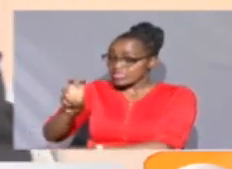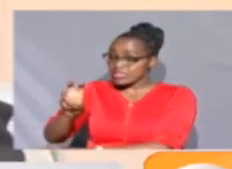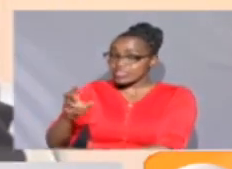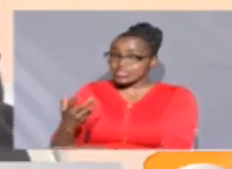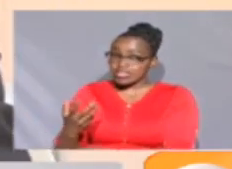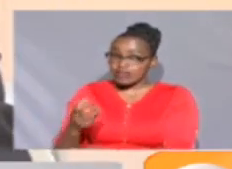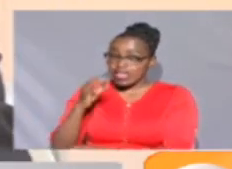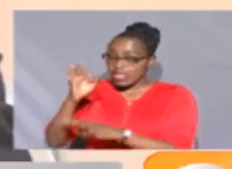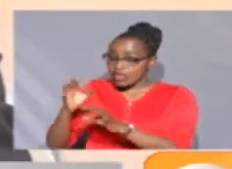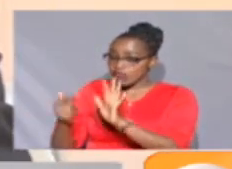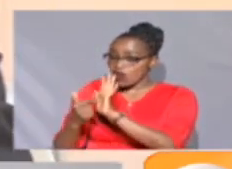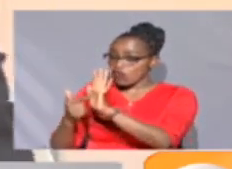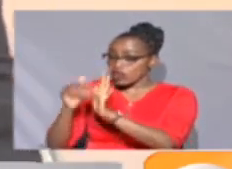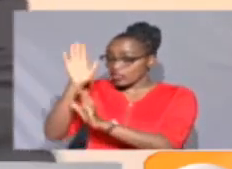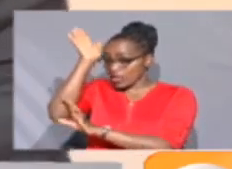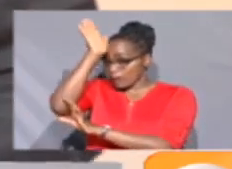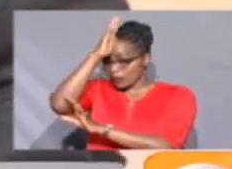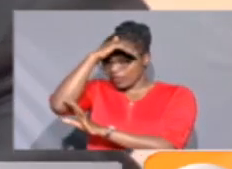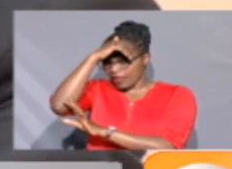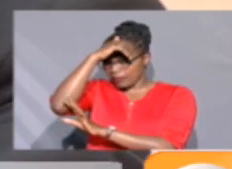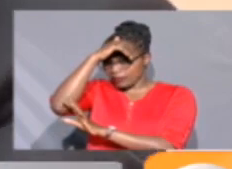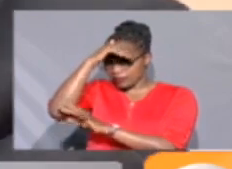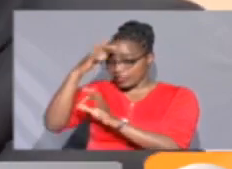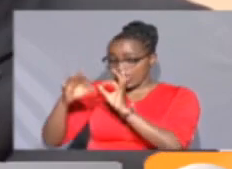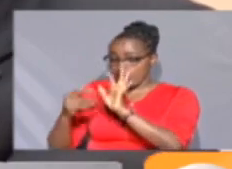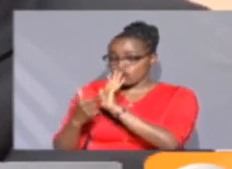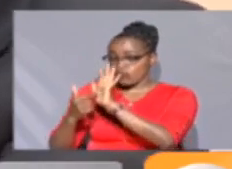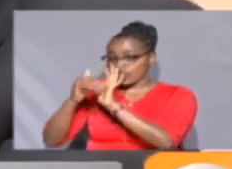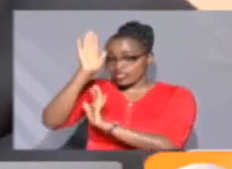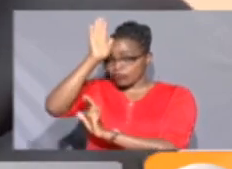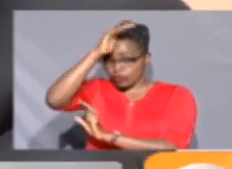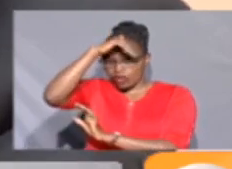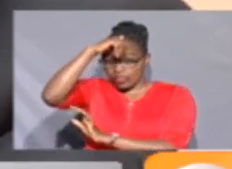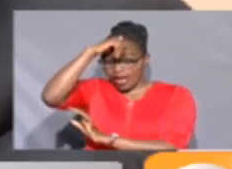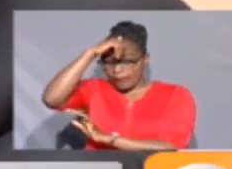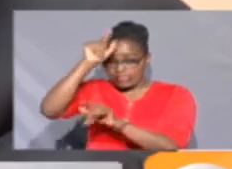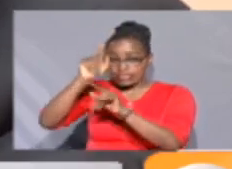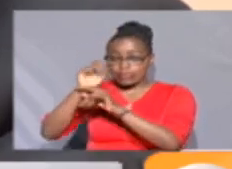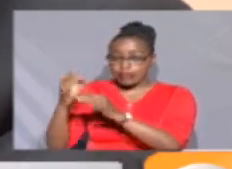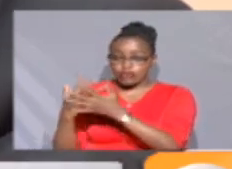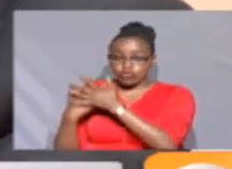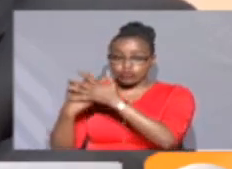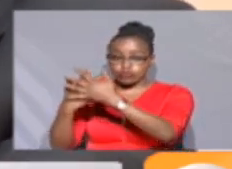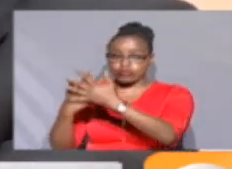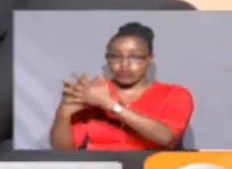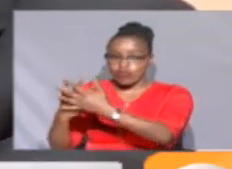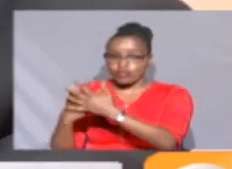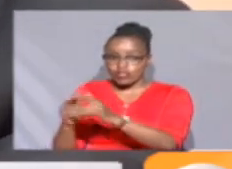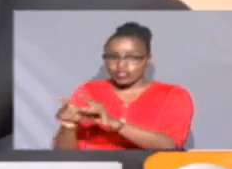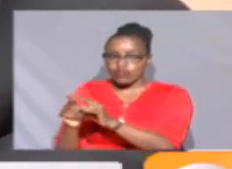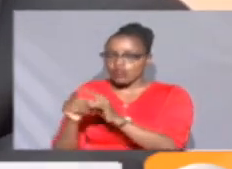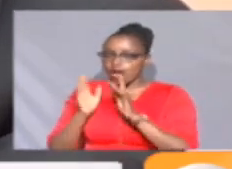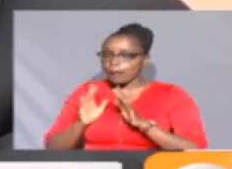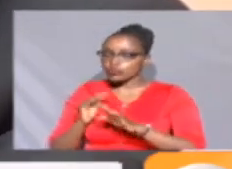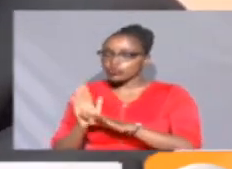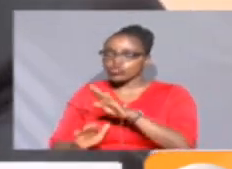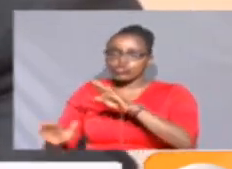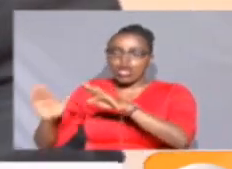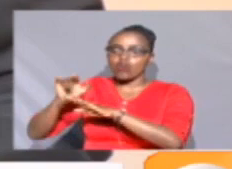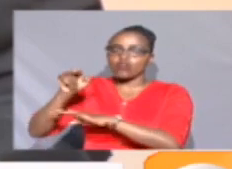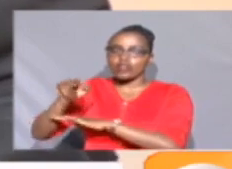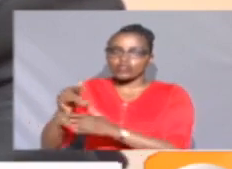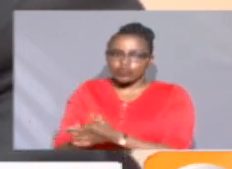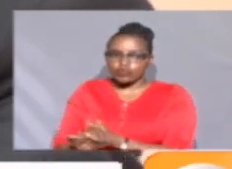the military, for instance, let me tell you. If you are in the military, for instance, if you are to be arrested, it's a person above your rank. That's the